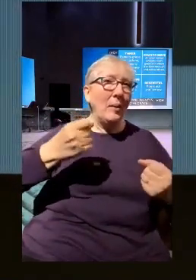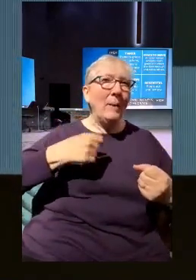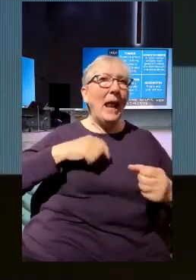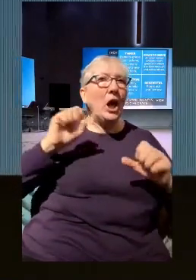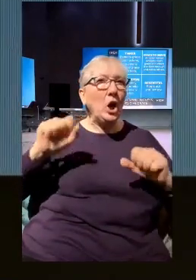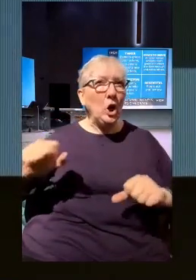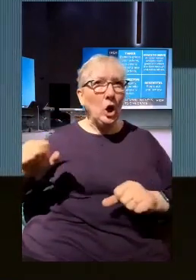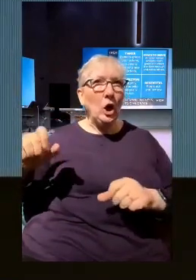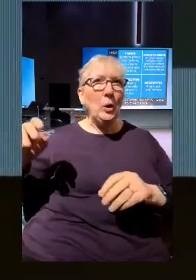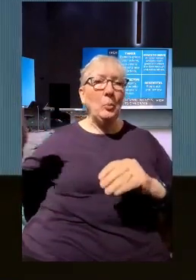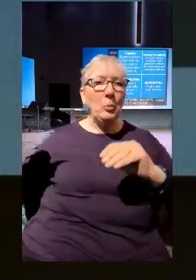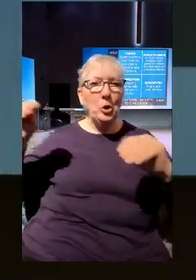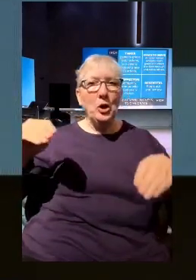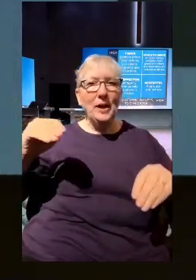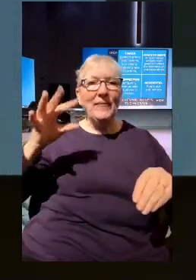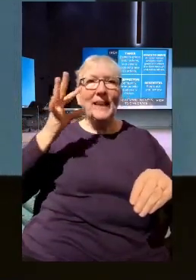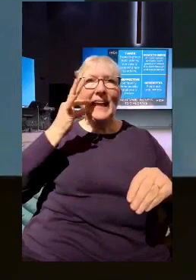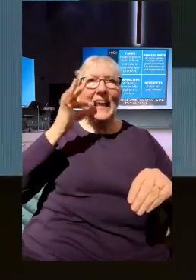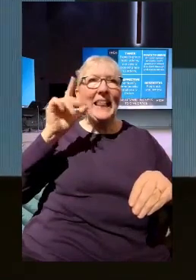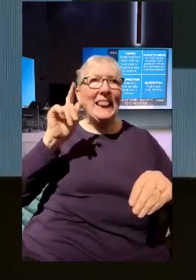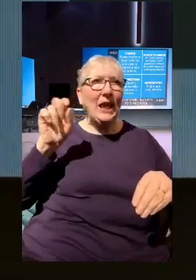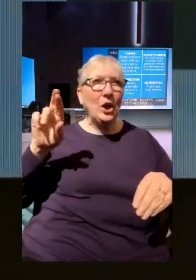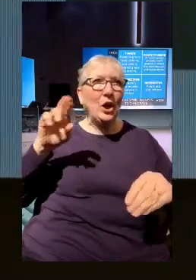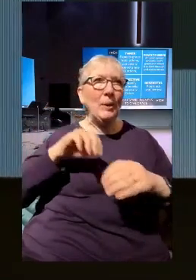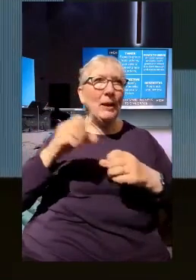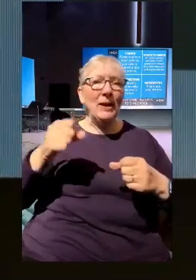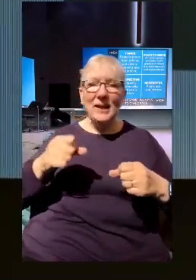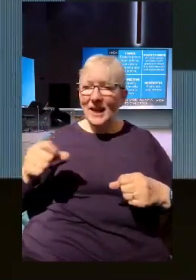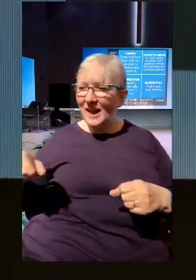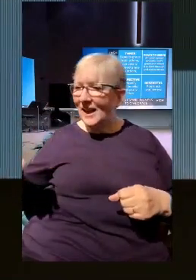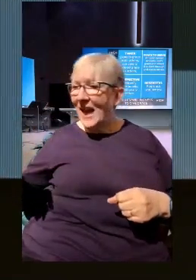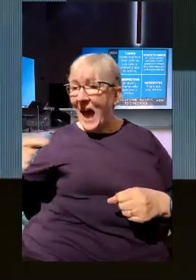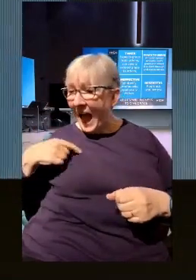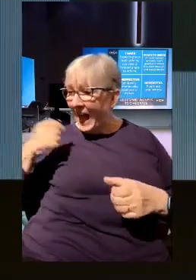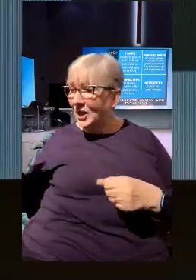So I walked up to him and I asked him if I could drive his kitty litter home.